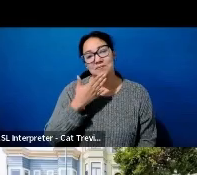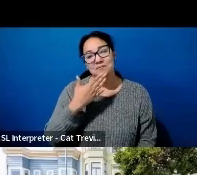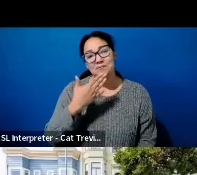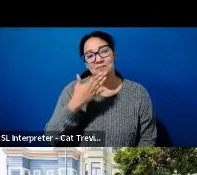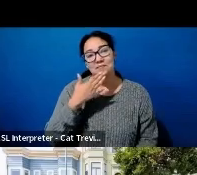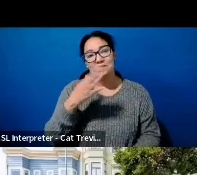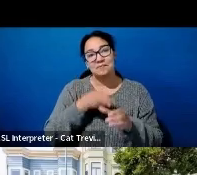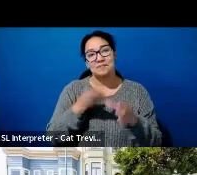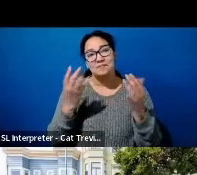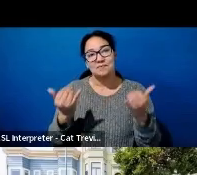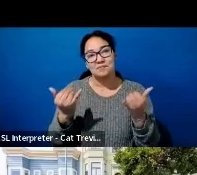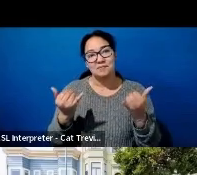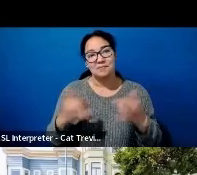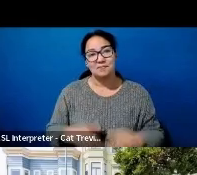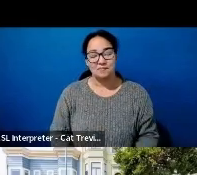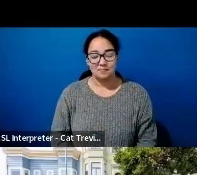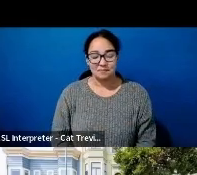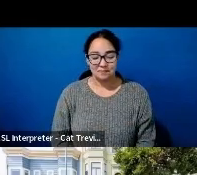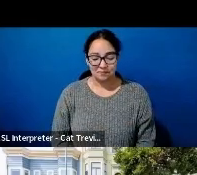Yes.